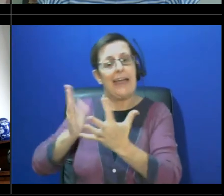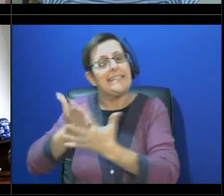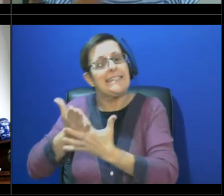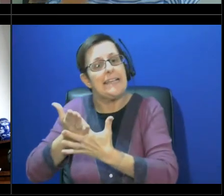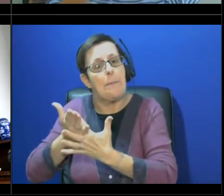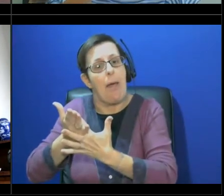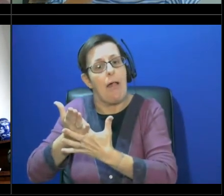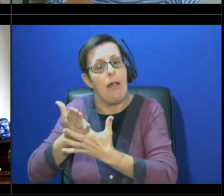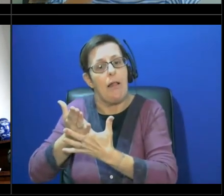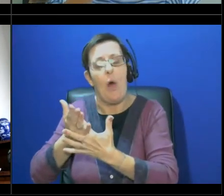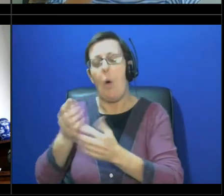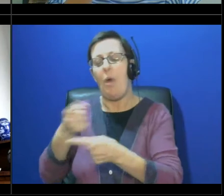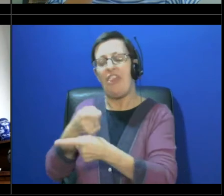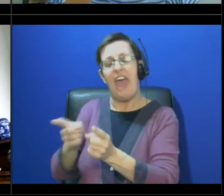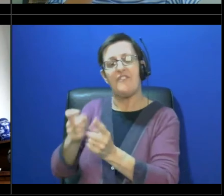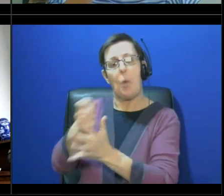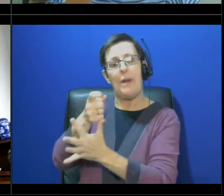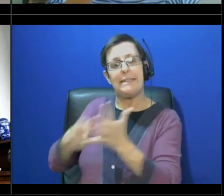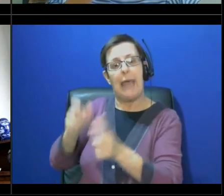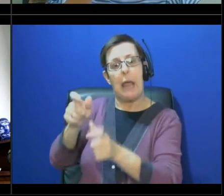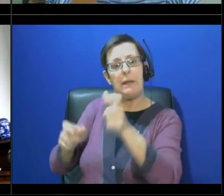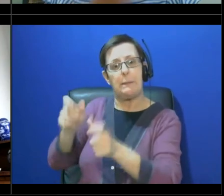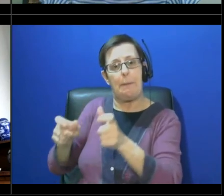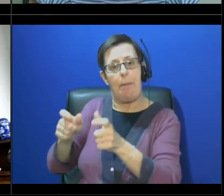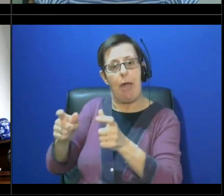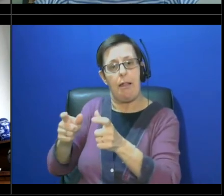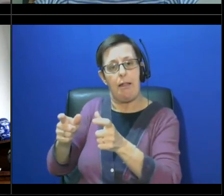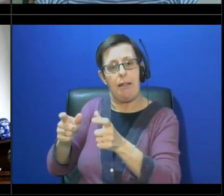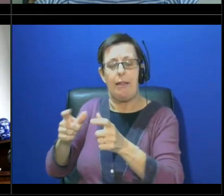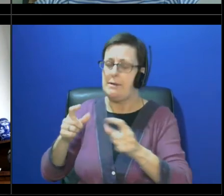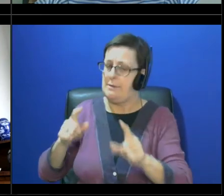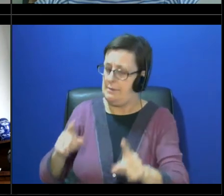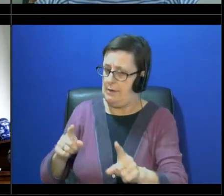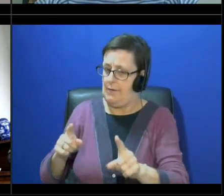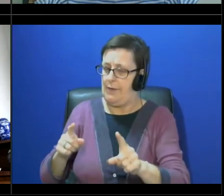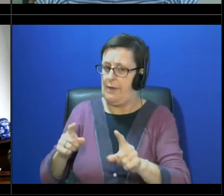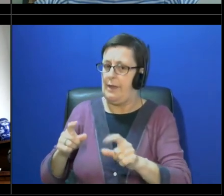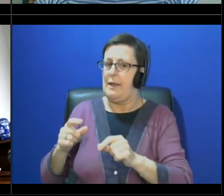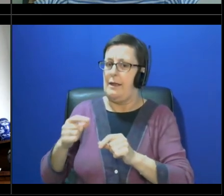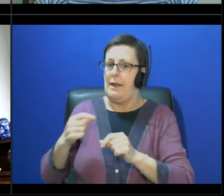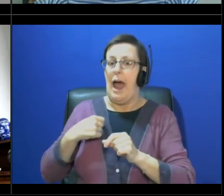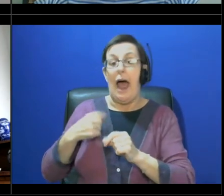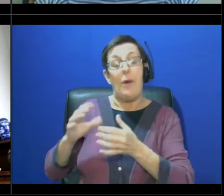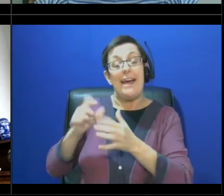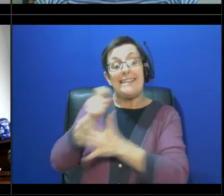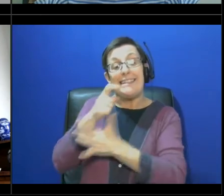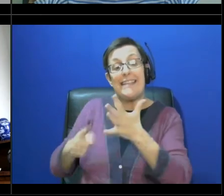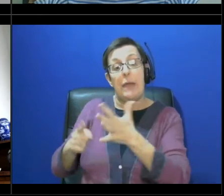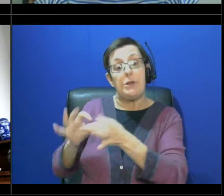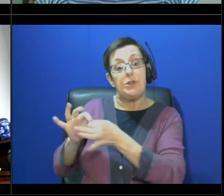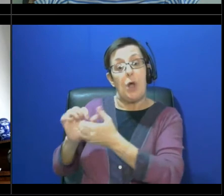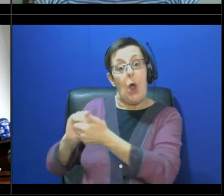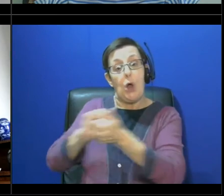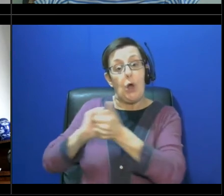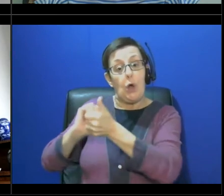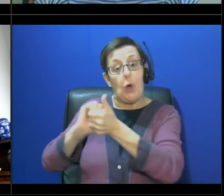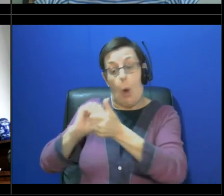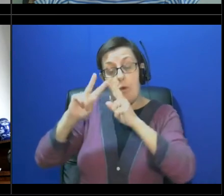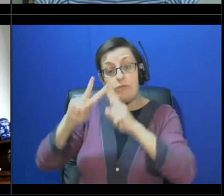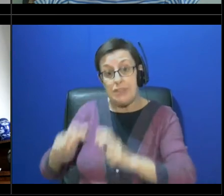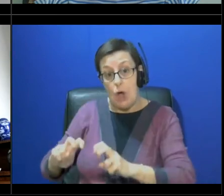just for disabled people category. And what our co-researchers, the disabled co-researchers who were working on the project, a really important point